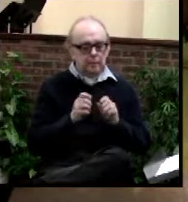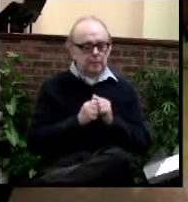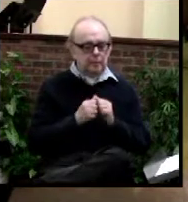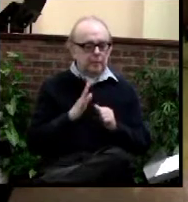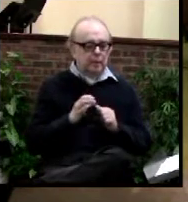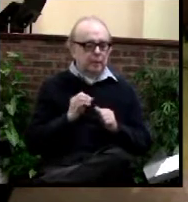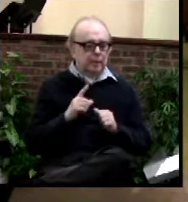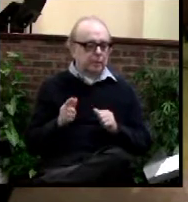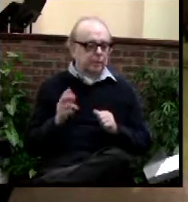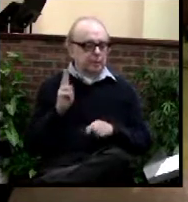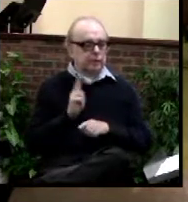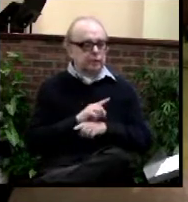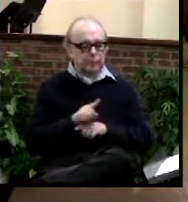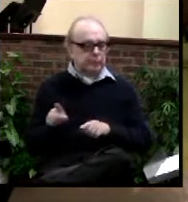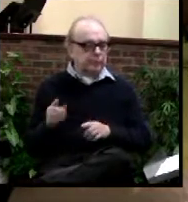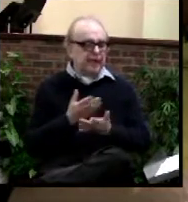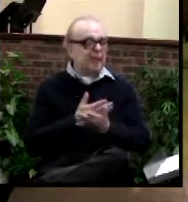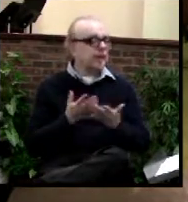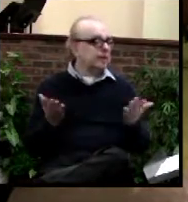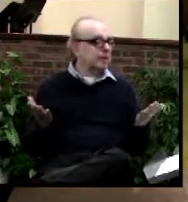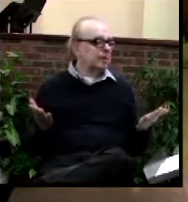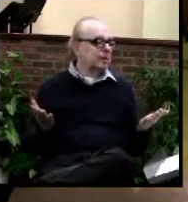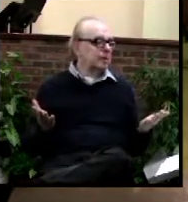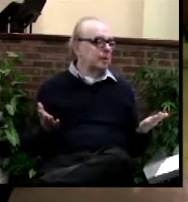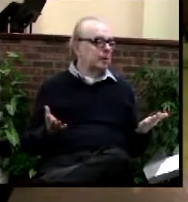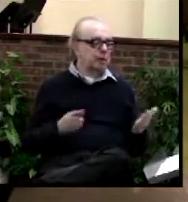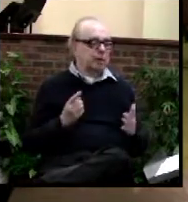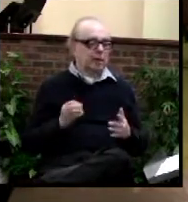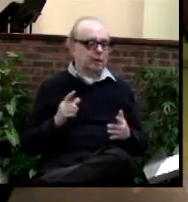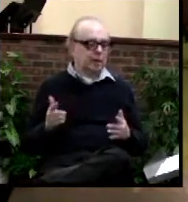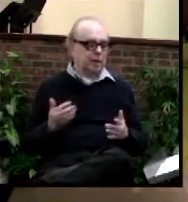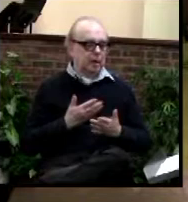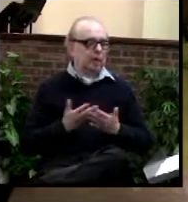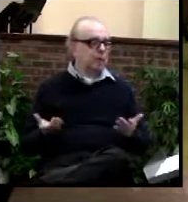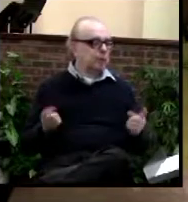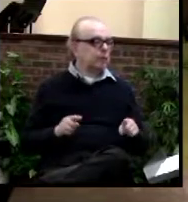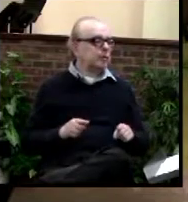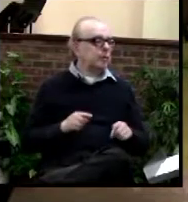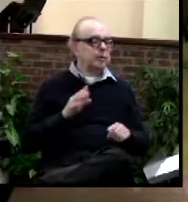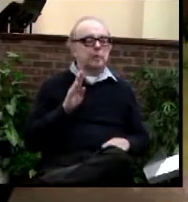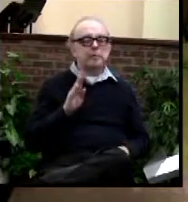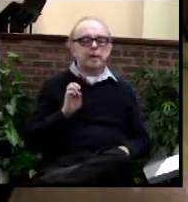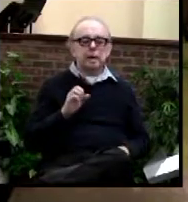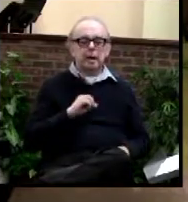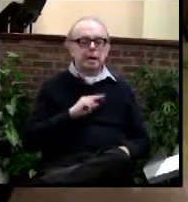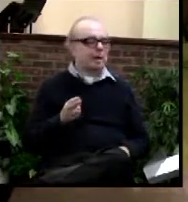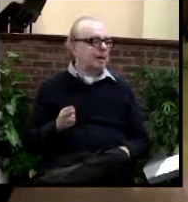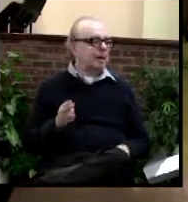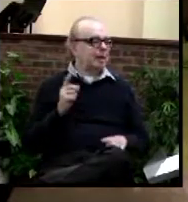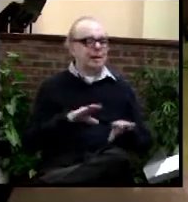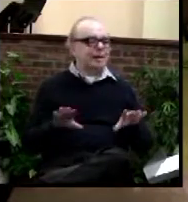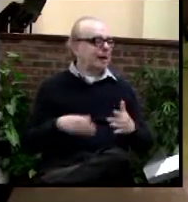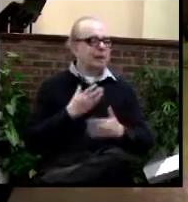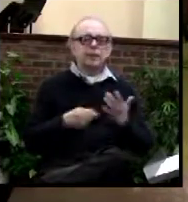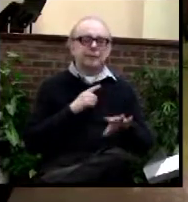those things, but it's only cool to wear those things when you're on the beach. You can't do this all the time.